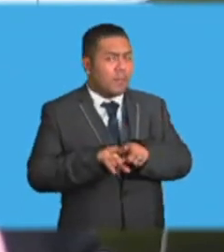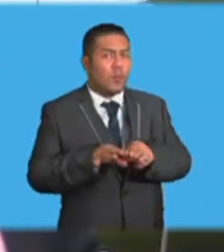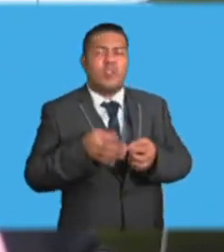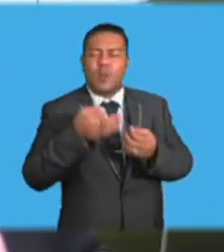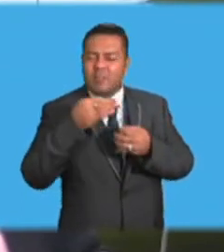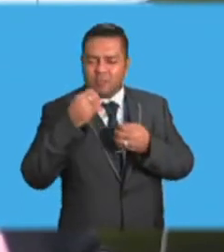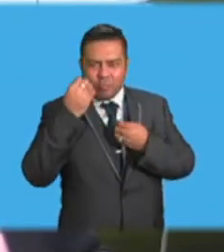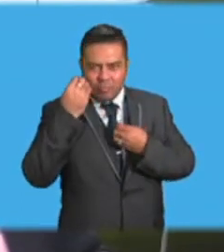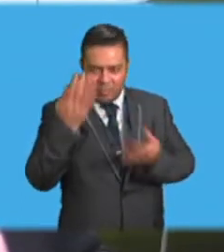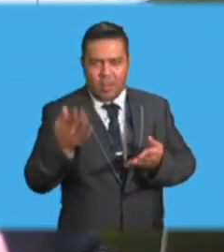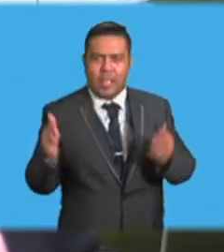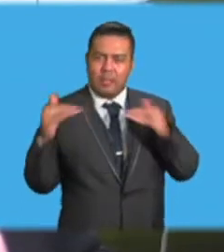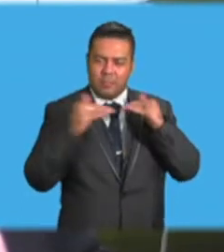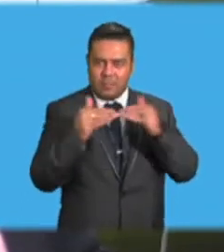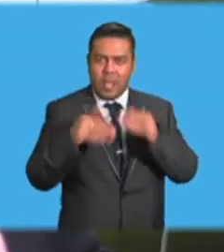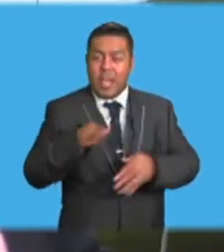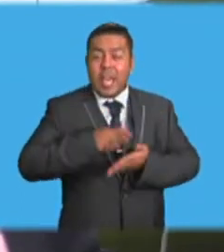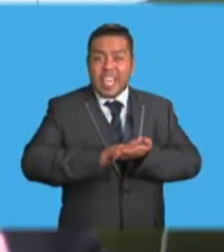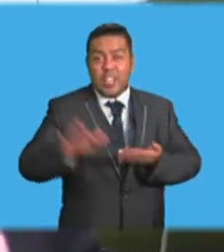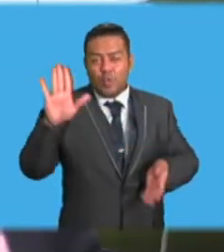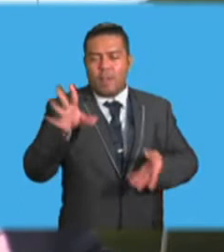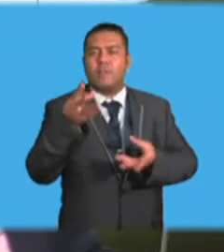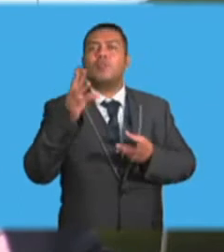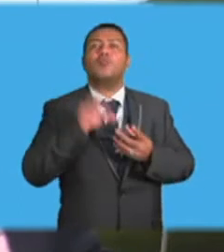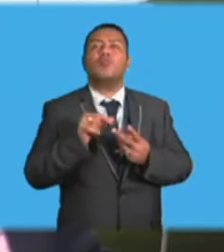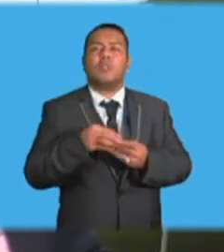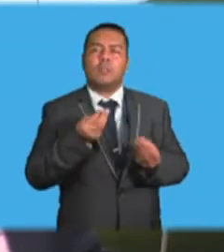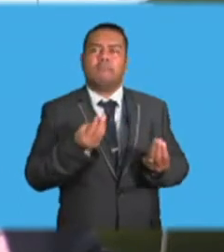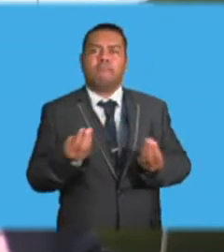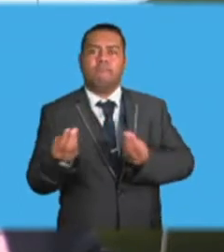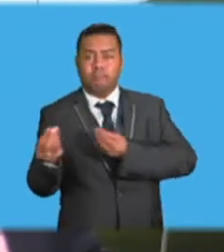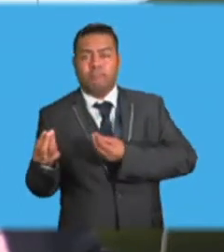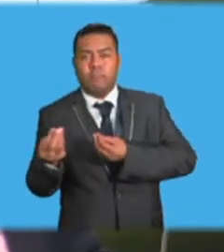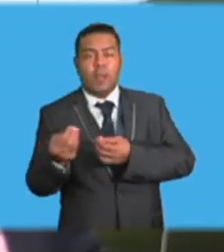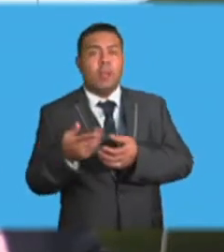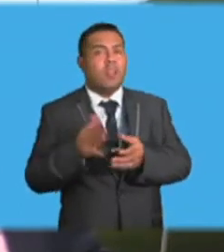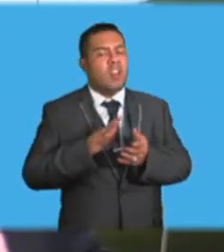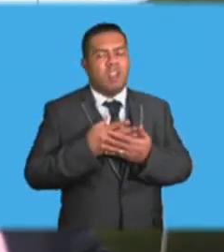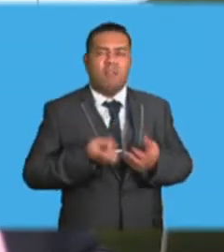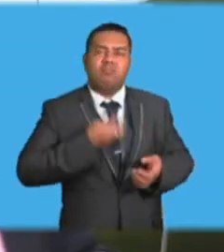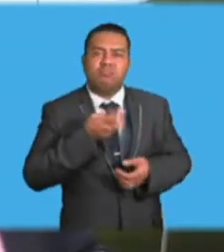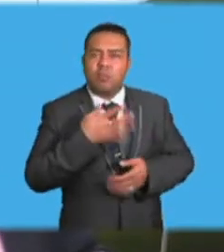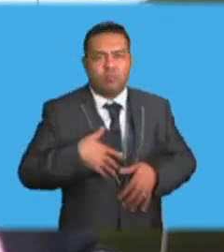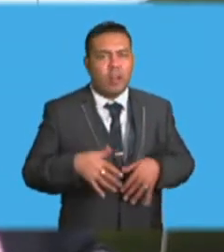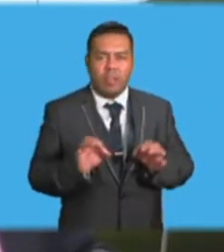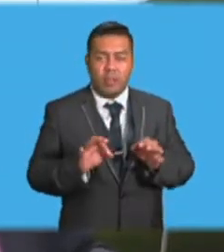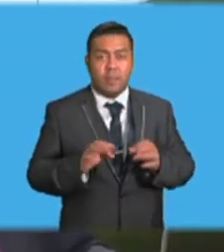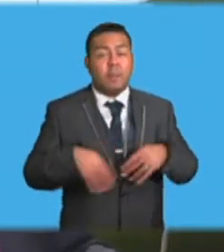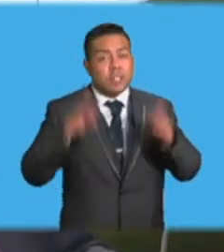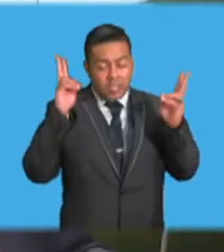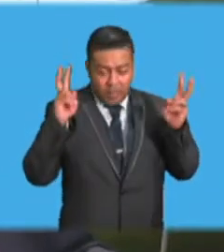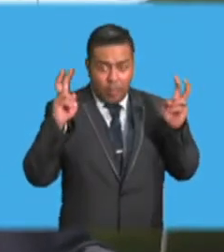fellow citizens. Hindus who have chosen to keep silent on this issue until then. Mr. Speaker, sir," this I'm quoting,